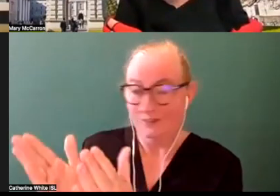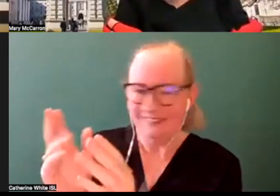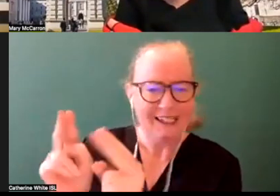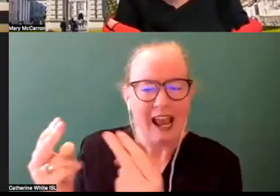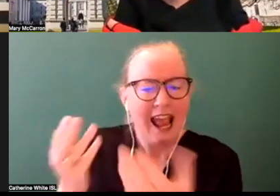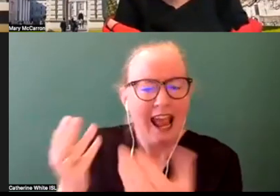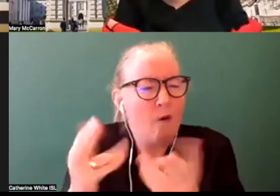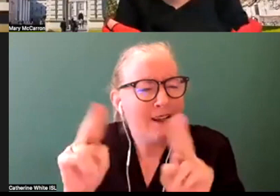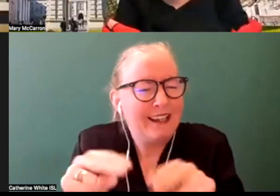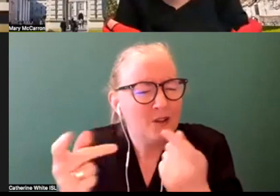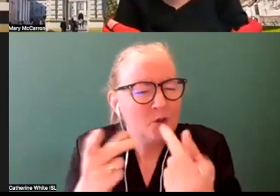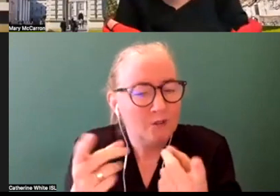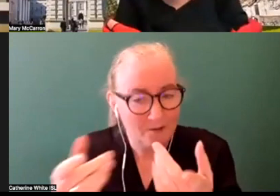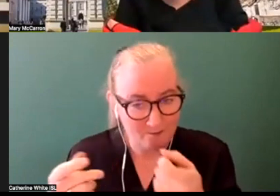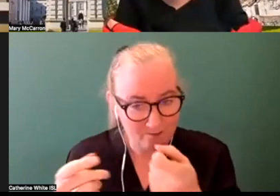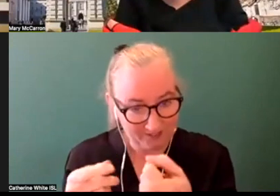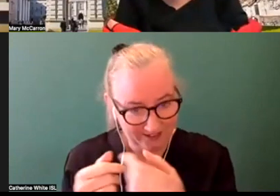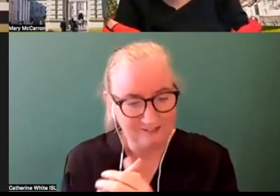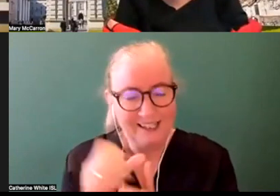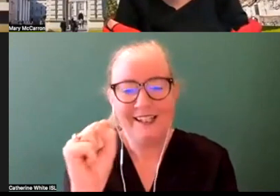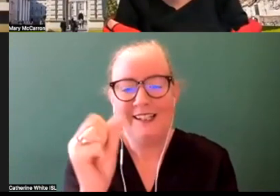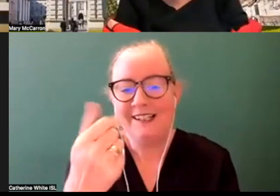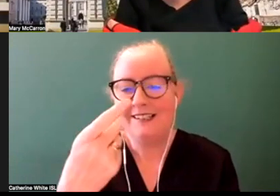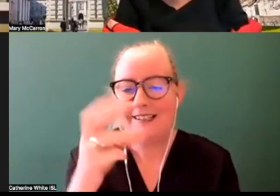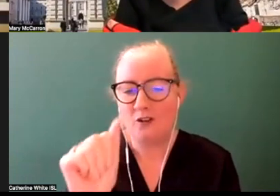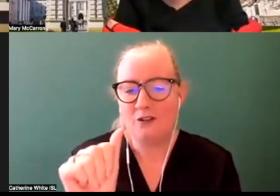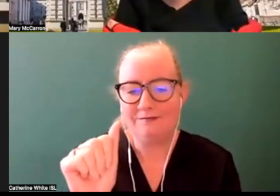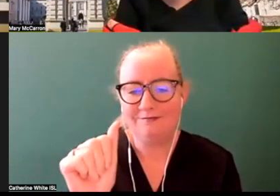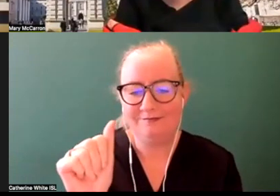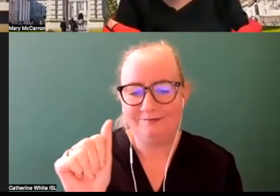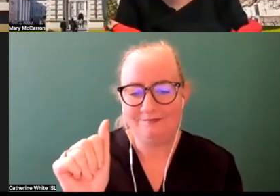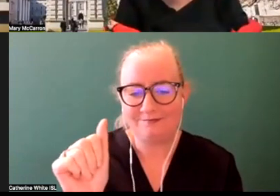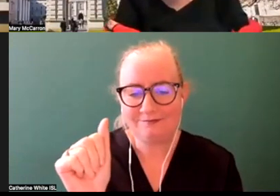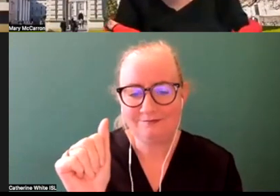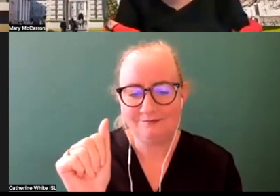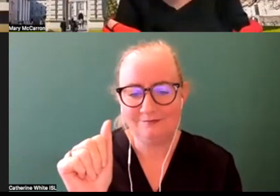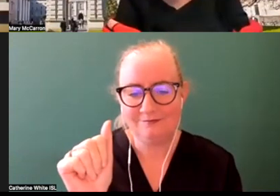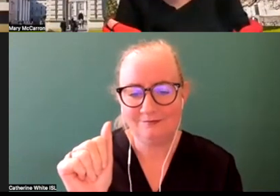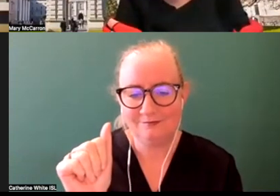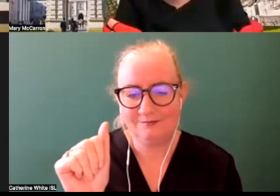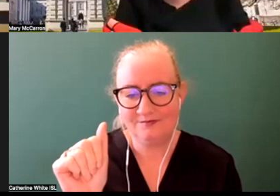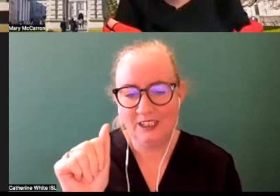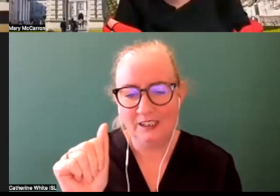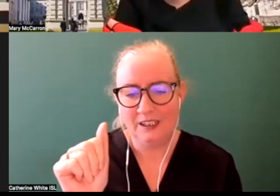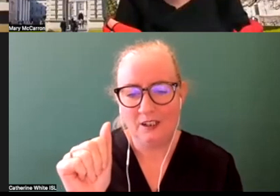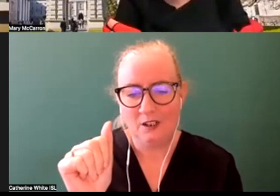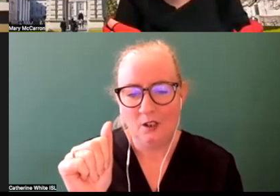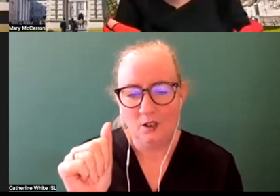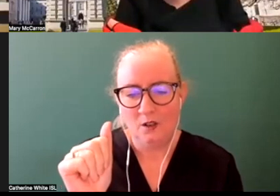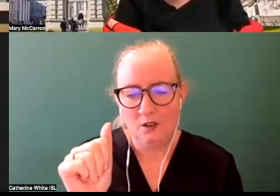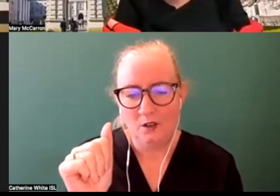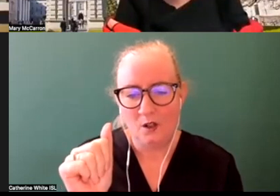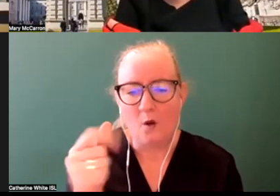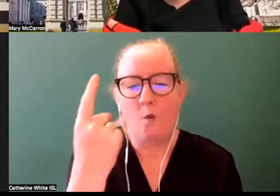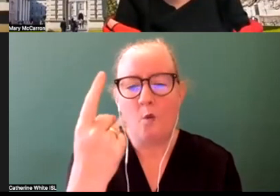done? I think that really, you know, there was one service that they talked